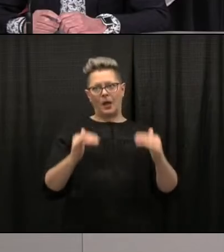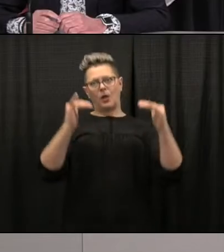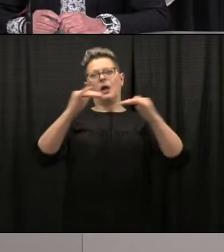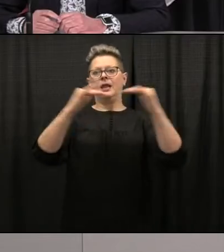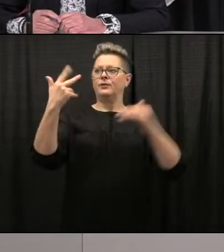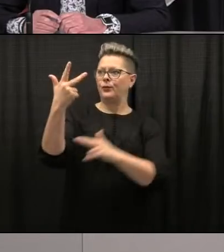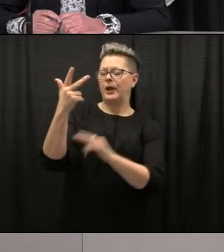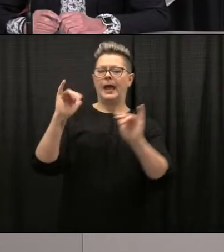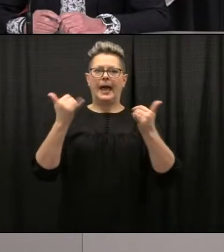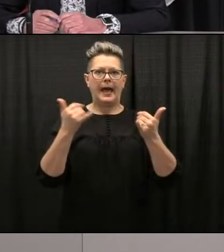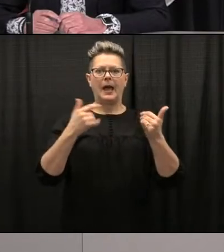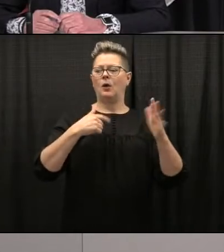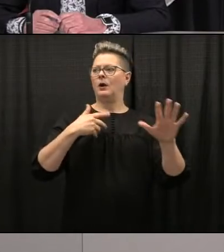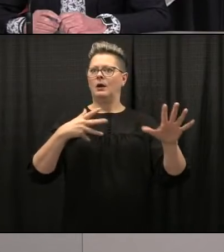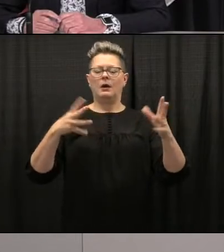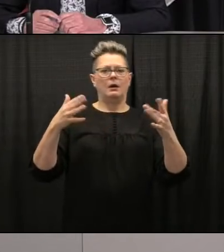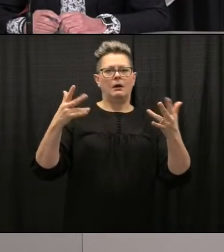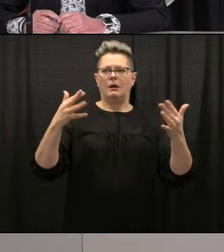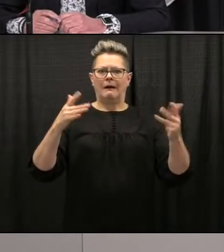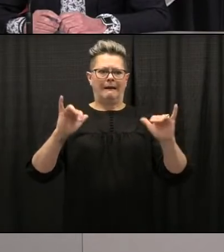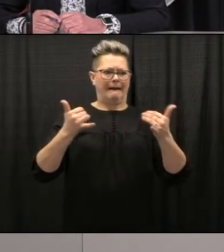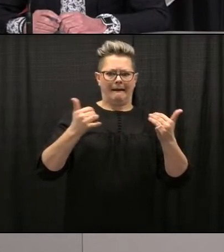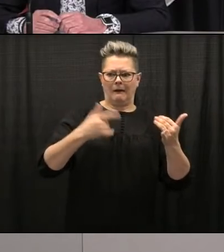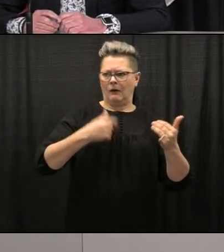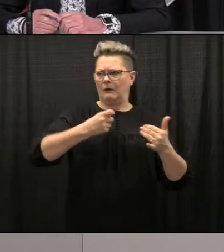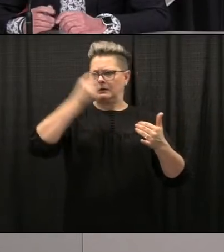Level 3, are they going to be more streamlined?